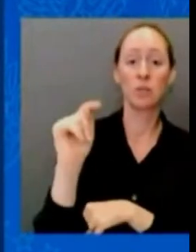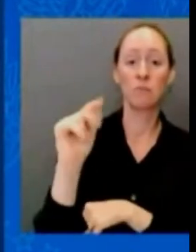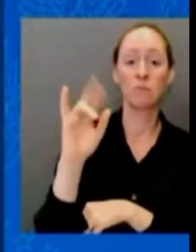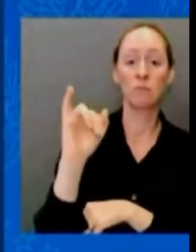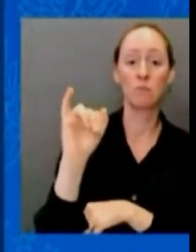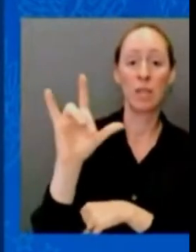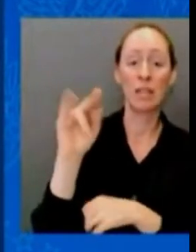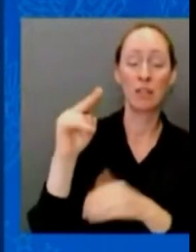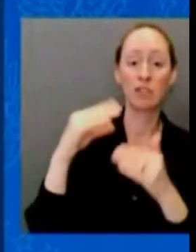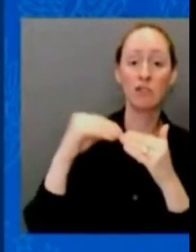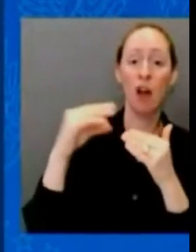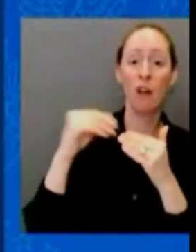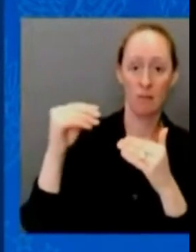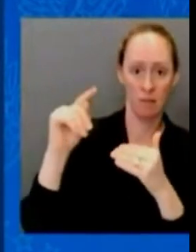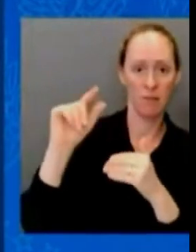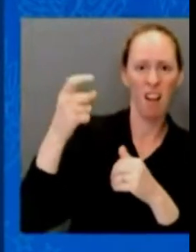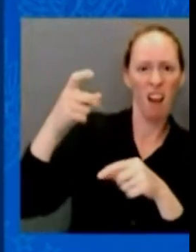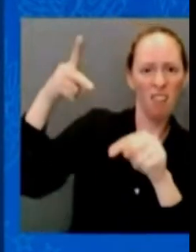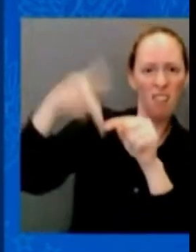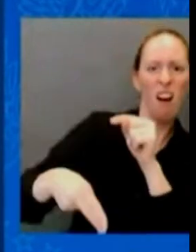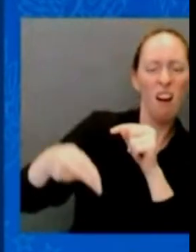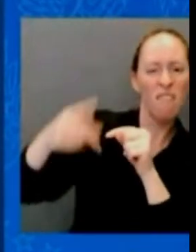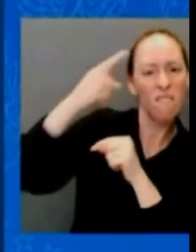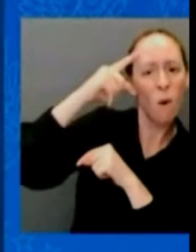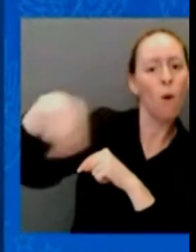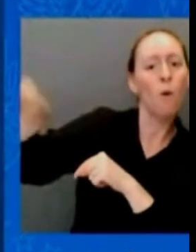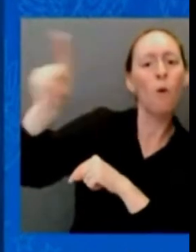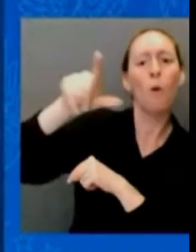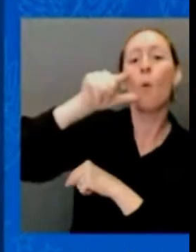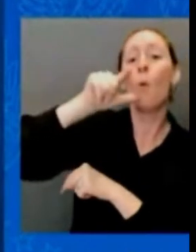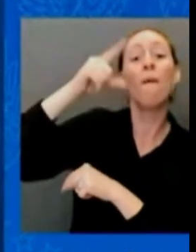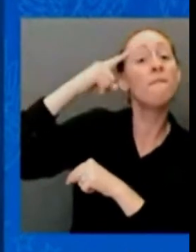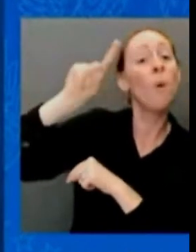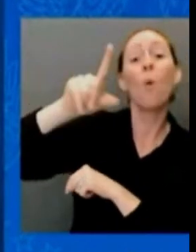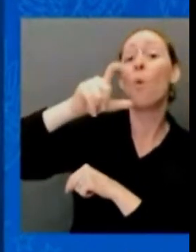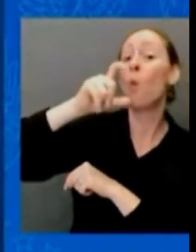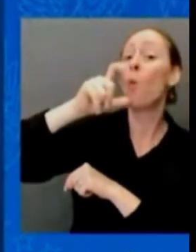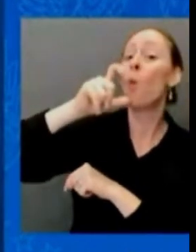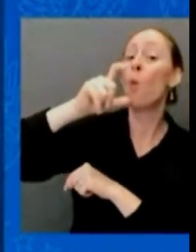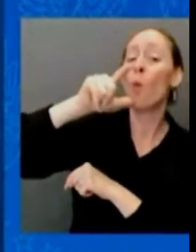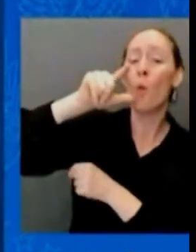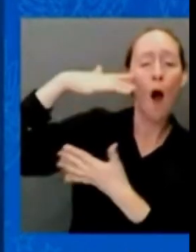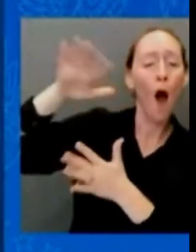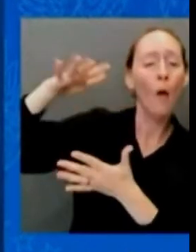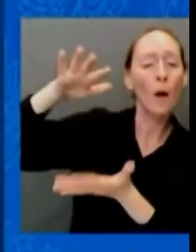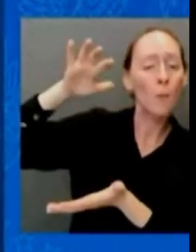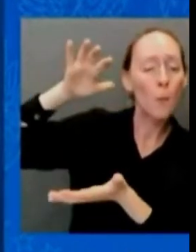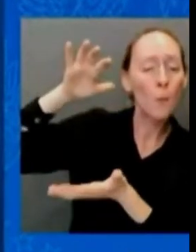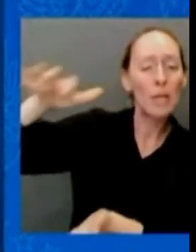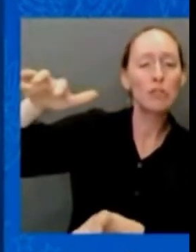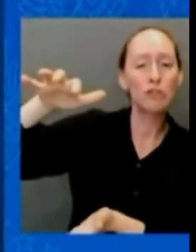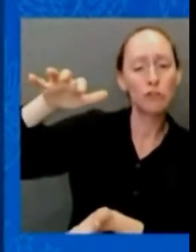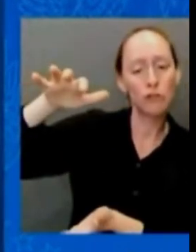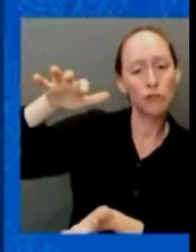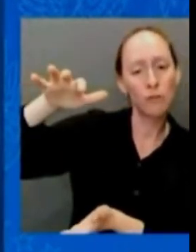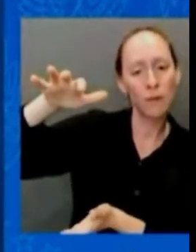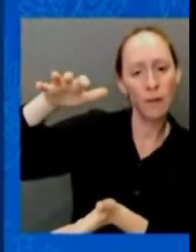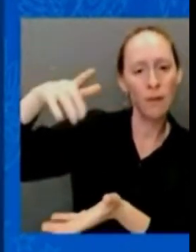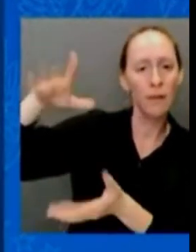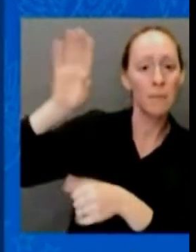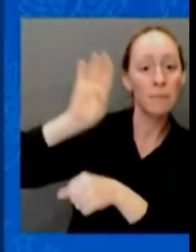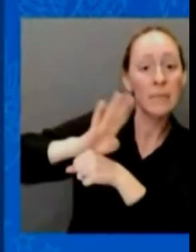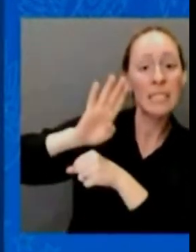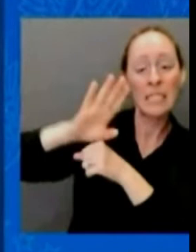that mainly benefited wealthy Americans and the biggest corporations. Not a penny of it paid for. And we're doing all this by